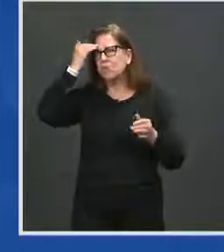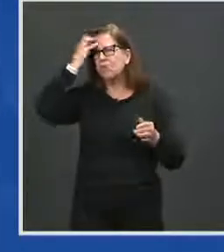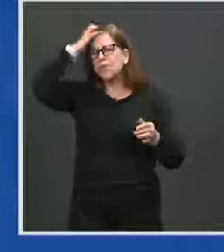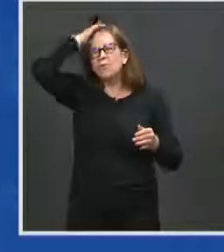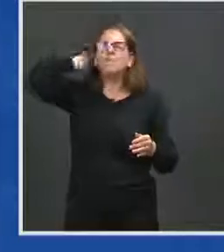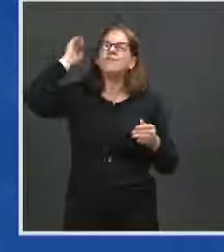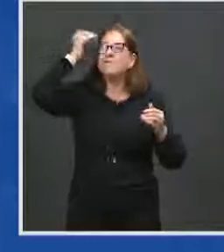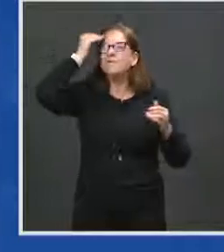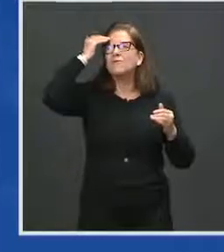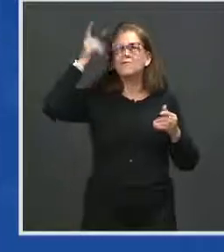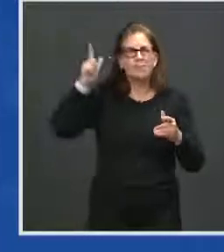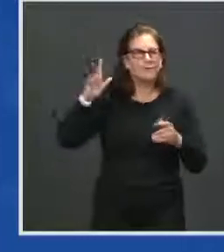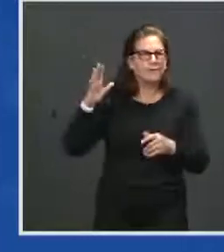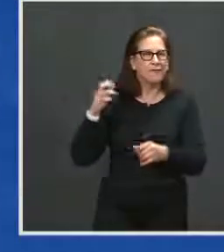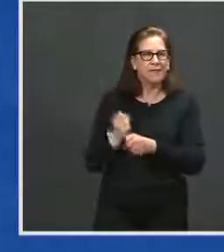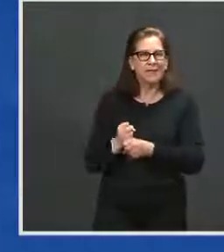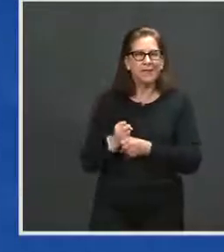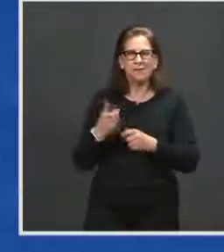with him.